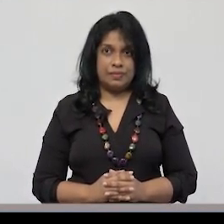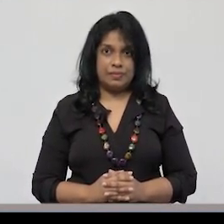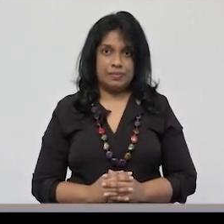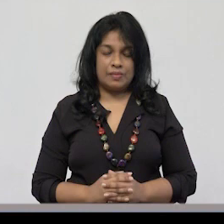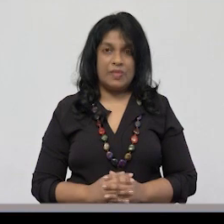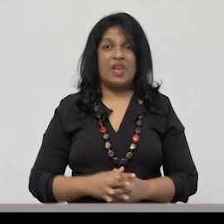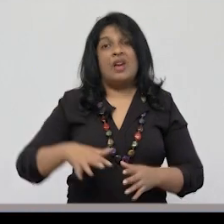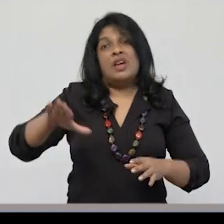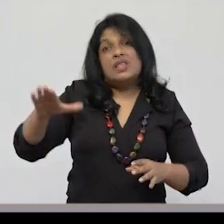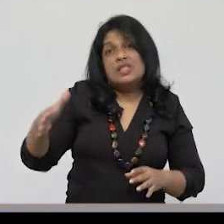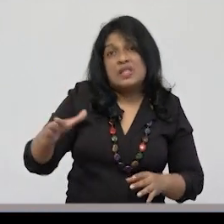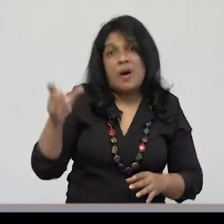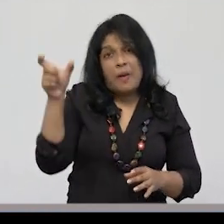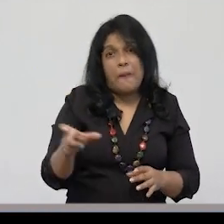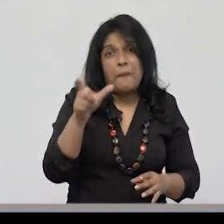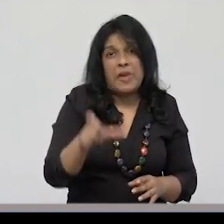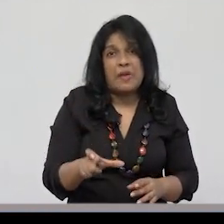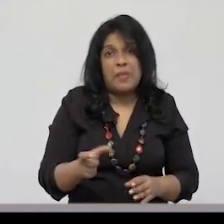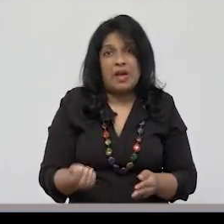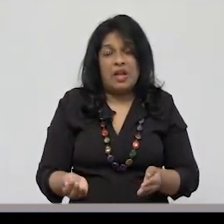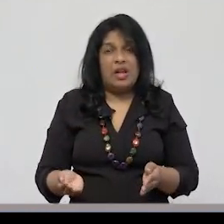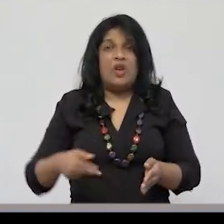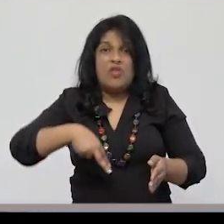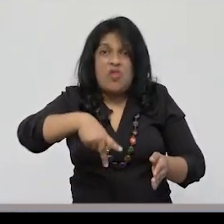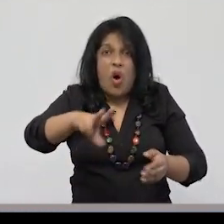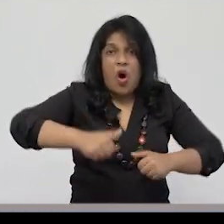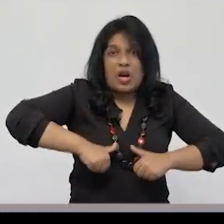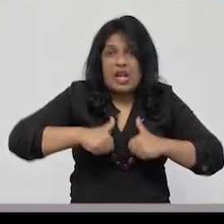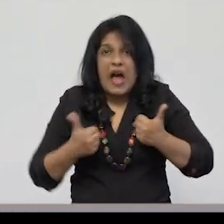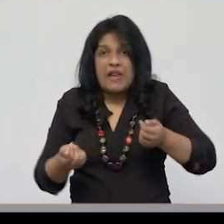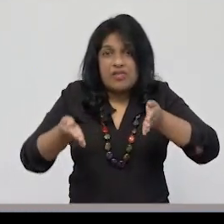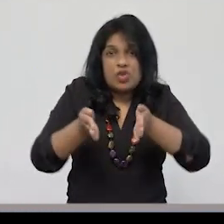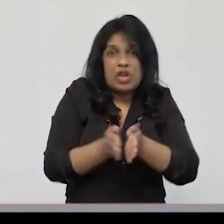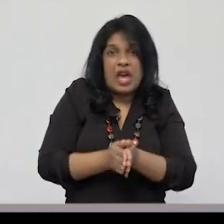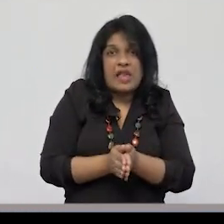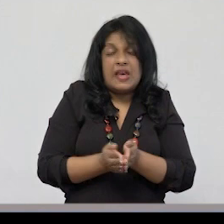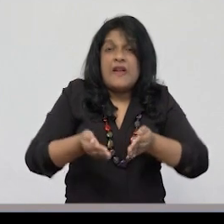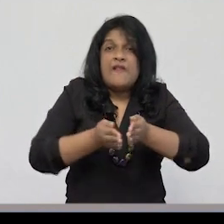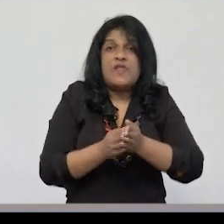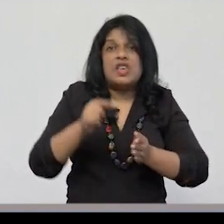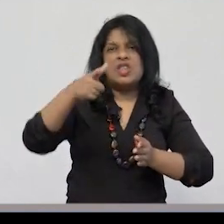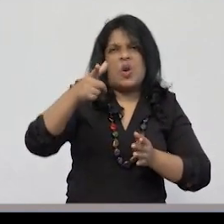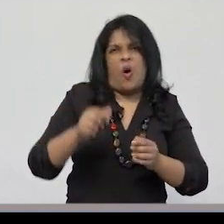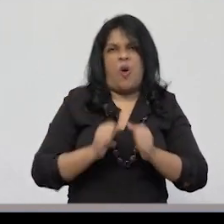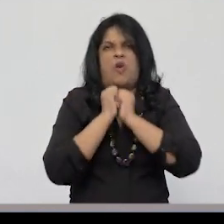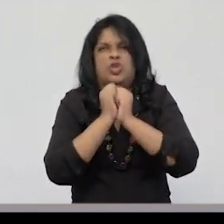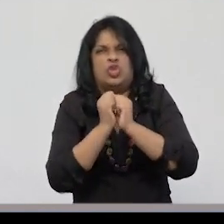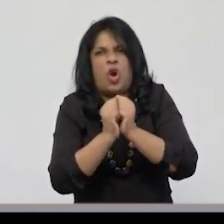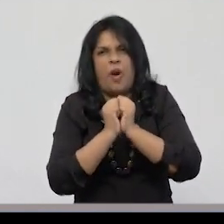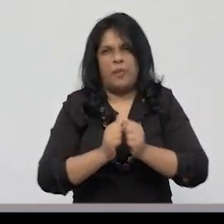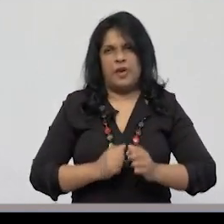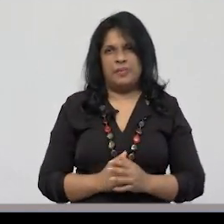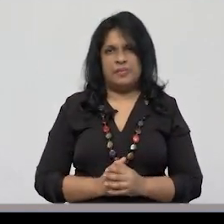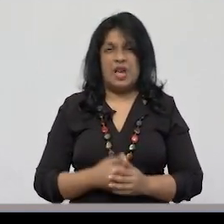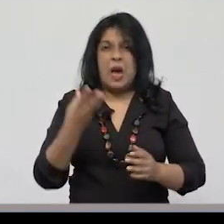to your business. You're yoked to making the money. You're yoked to somehow putting it all there. So what has